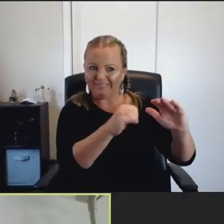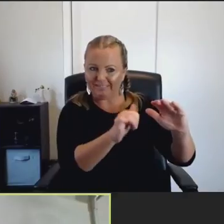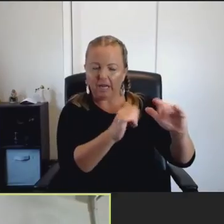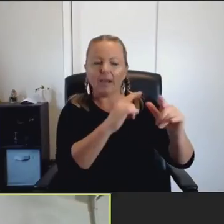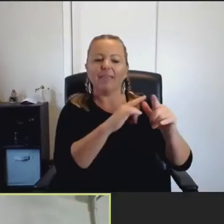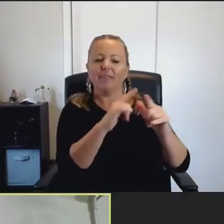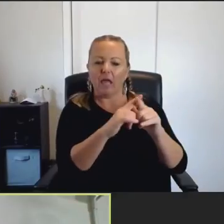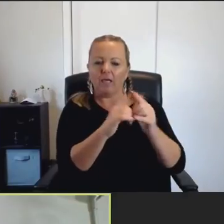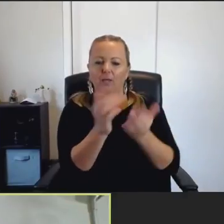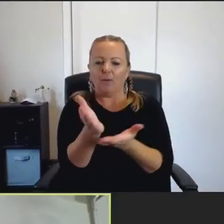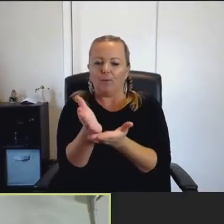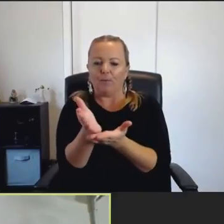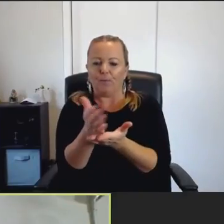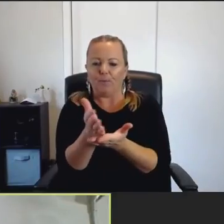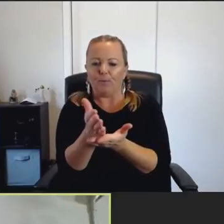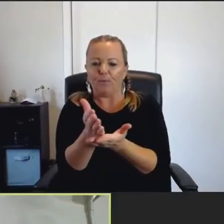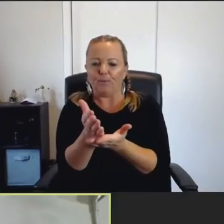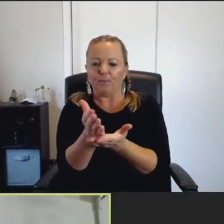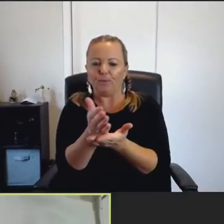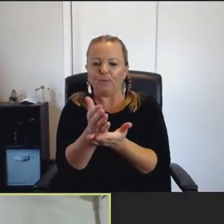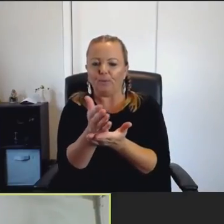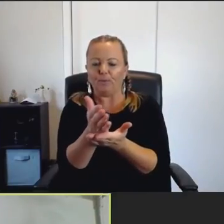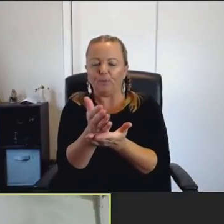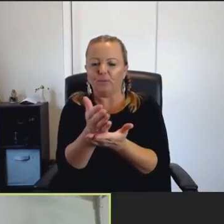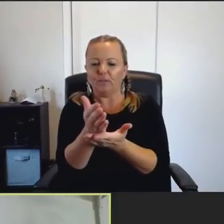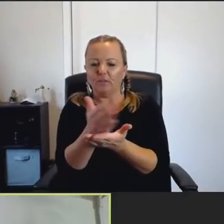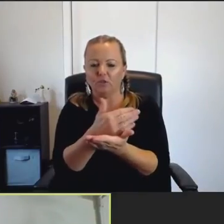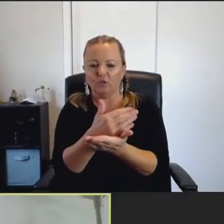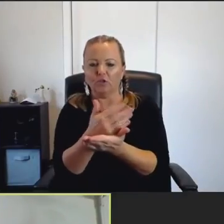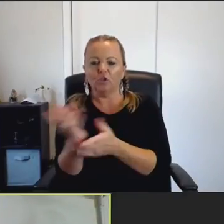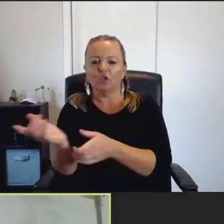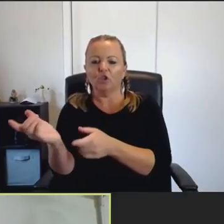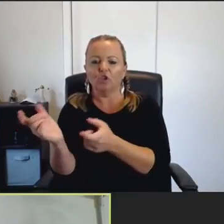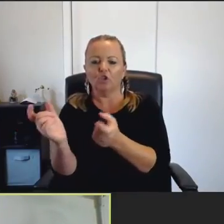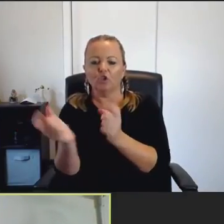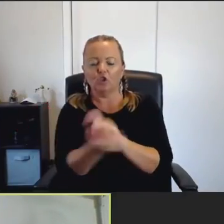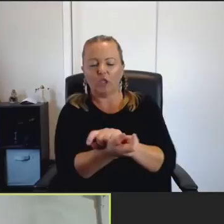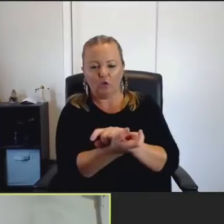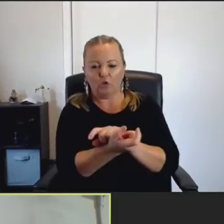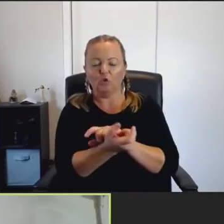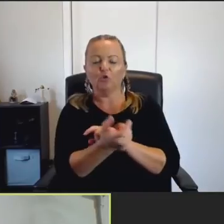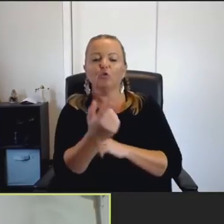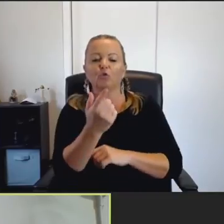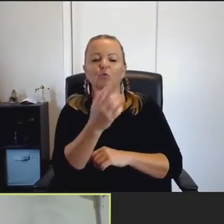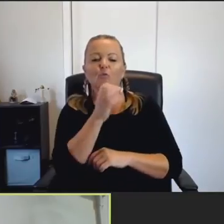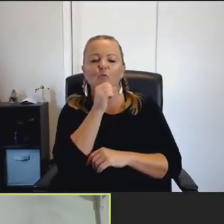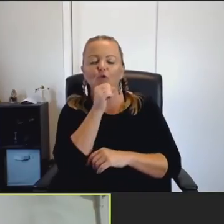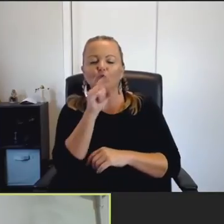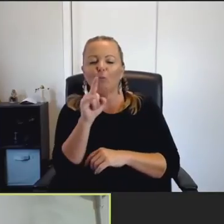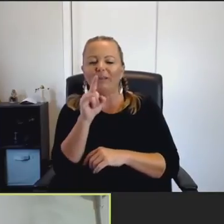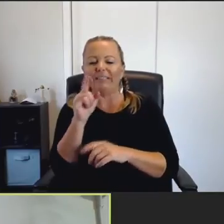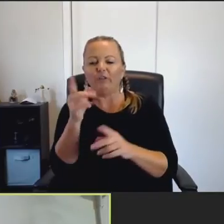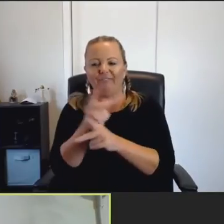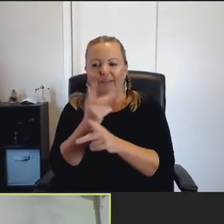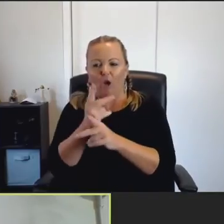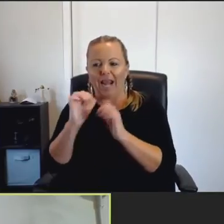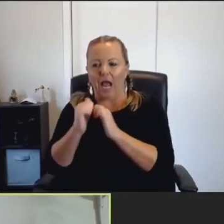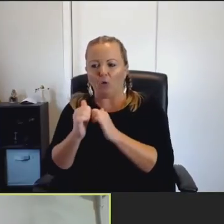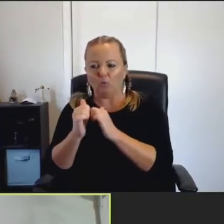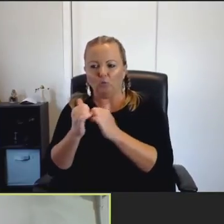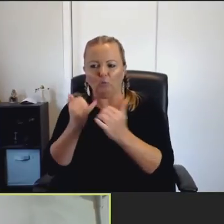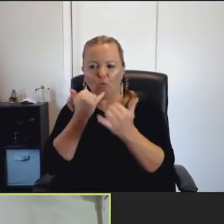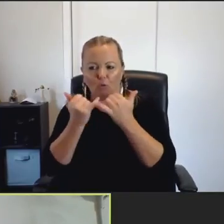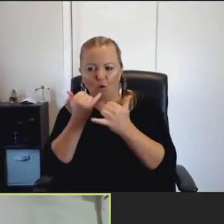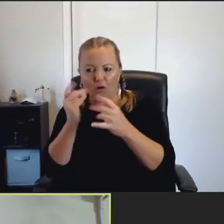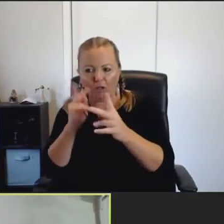would need to continue making improvements in our ability to connect with cases and their contacts. So that's a function of a couple of different